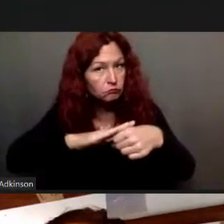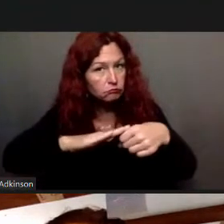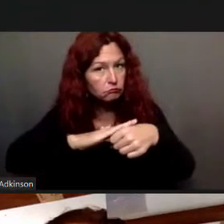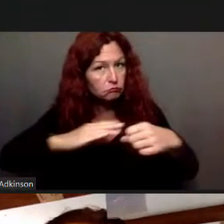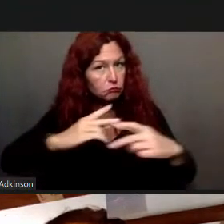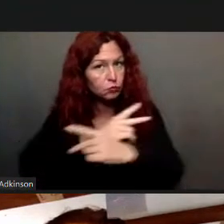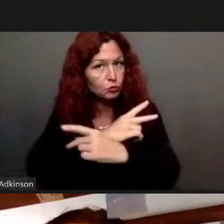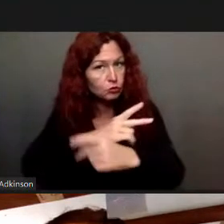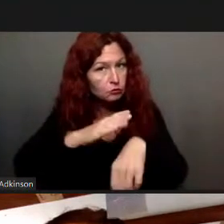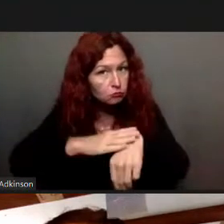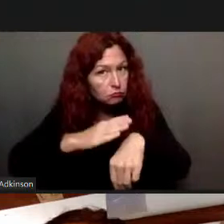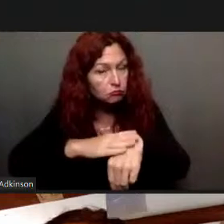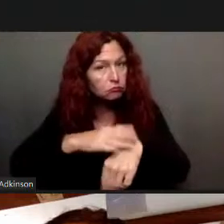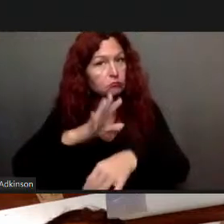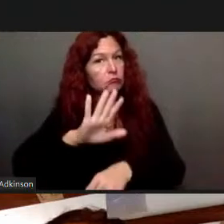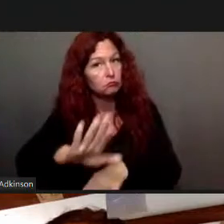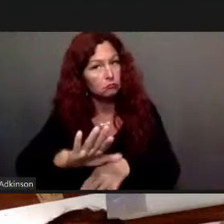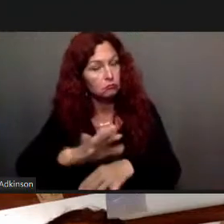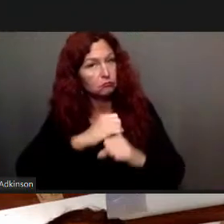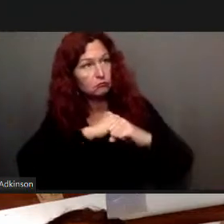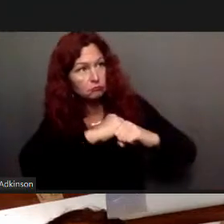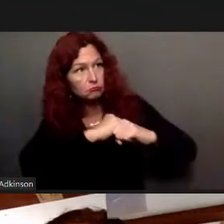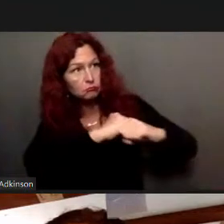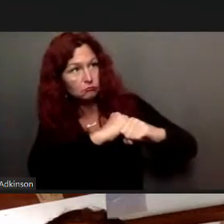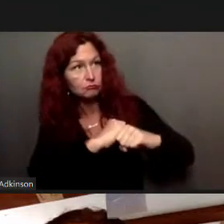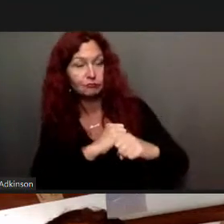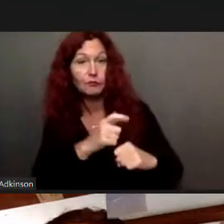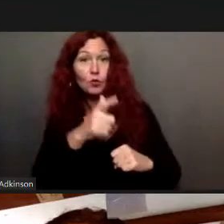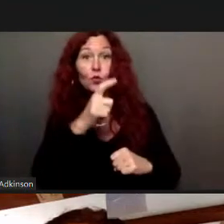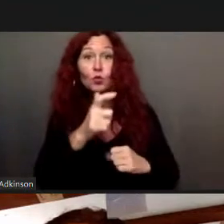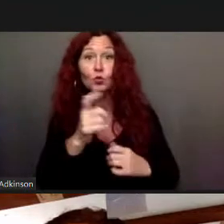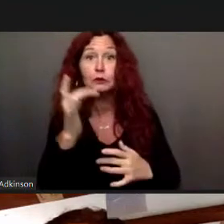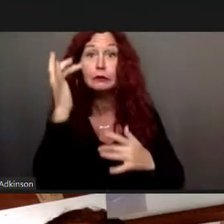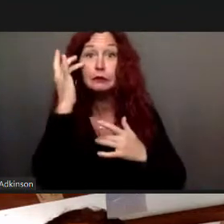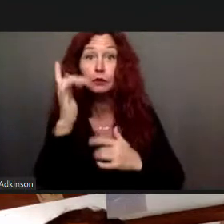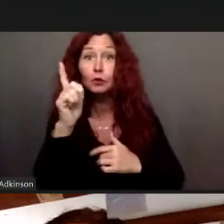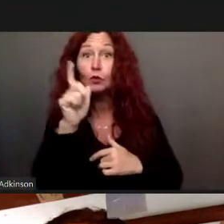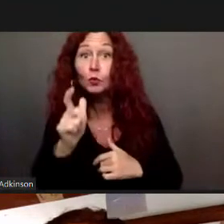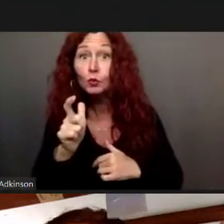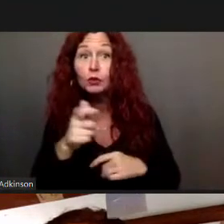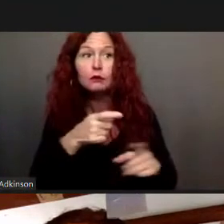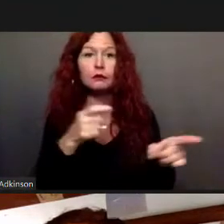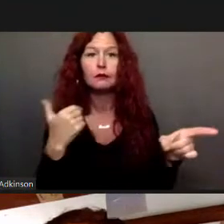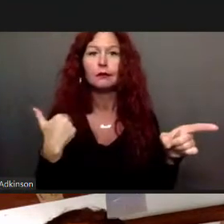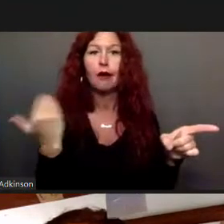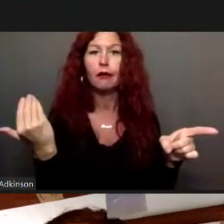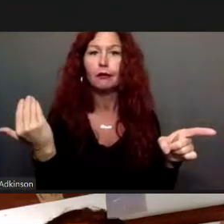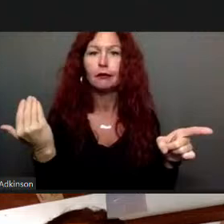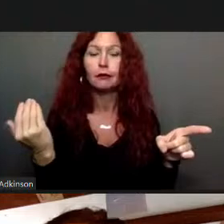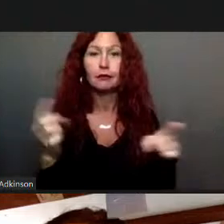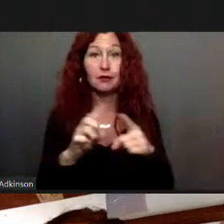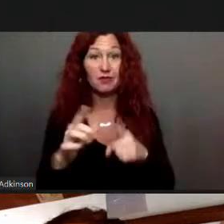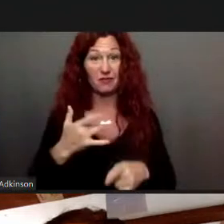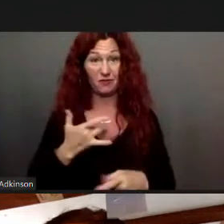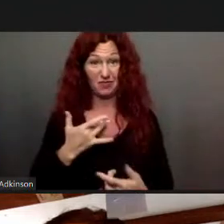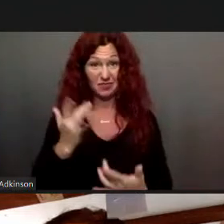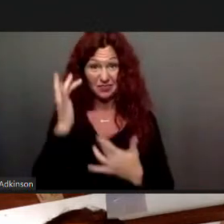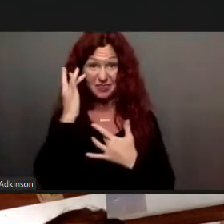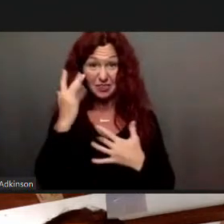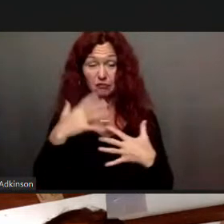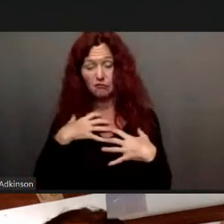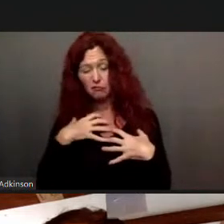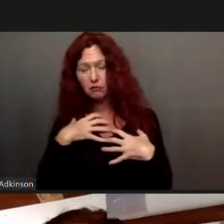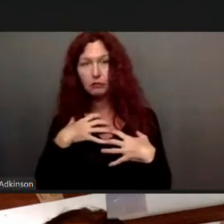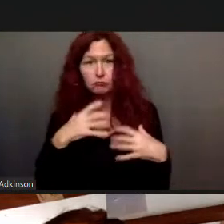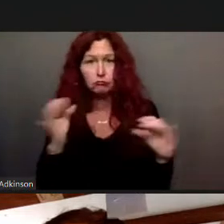this area. And a lot of them happen to be young. And a lot of those are not going to have any symptoms, but they're going to be spreading the virus. So you need to be careful